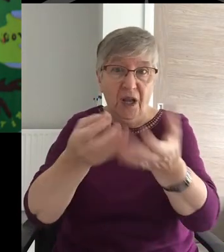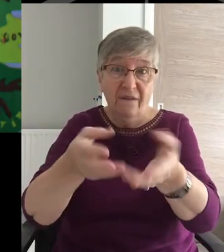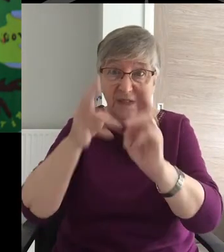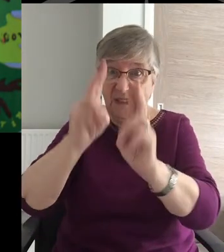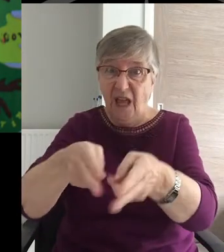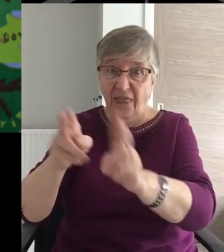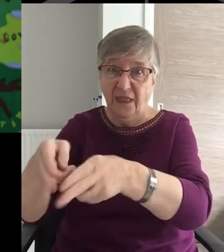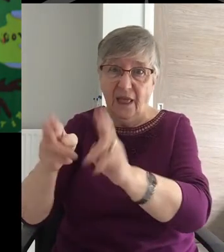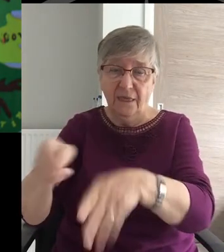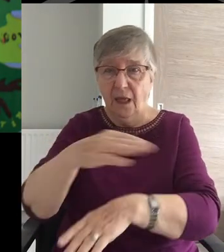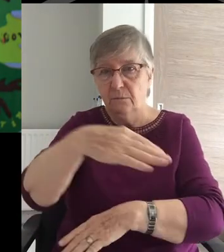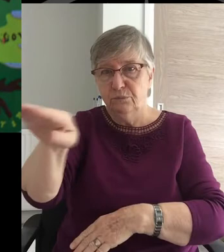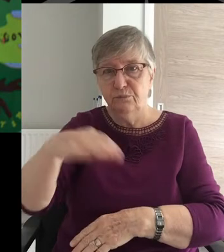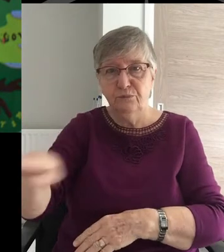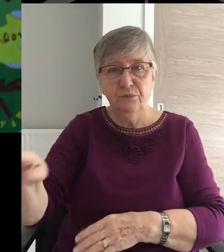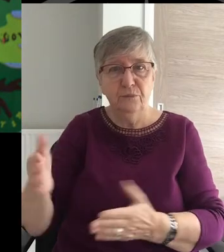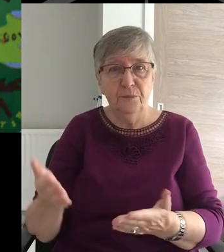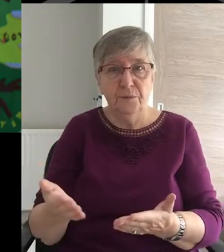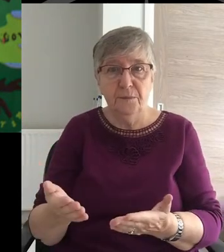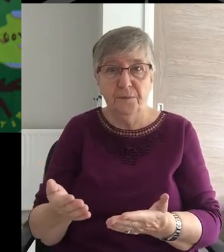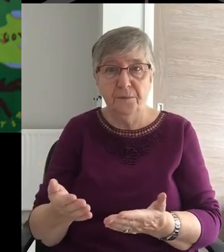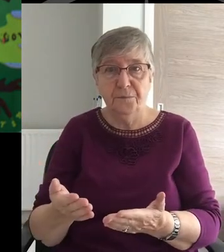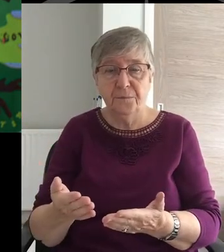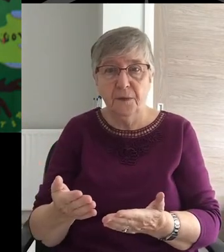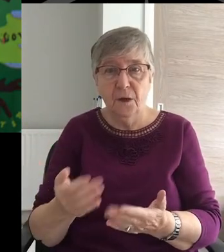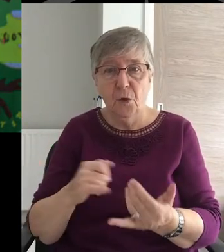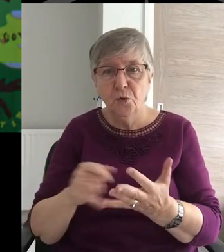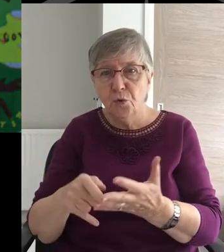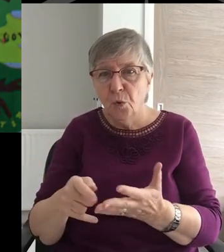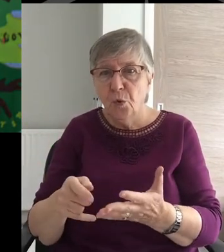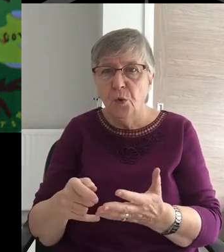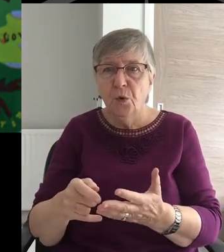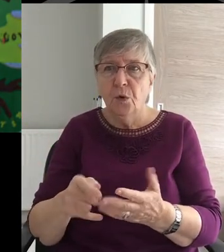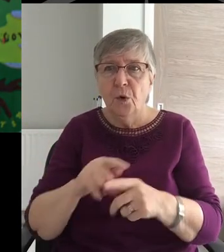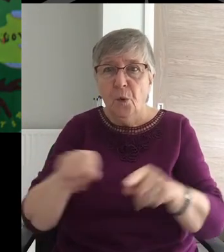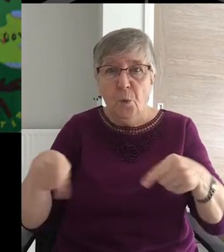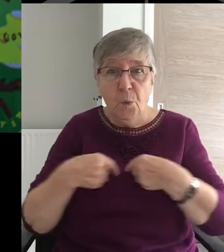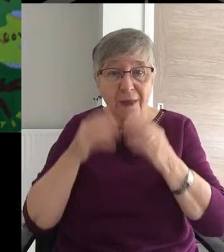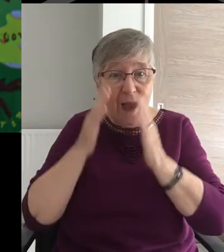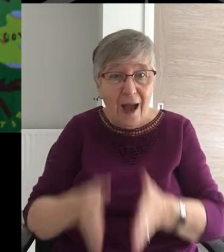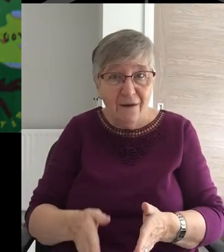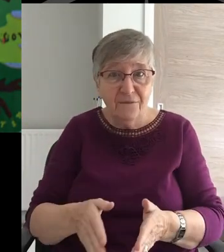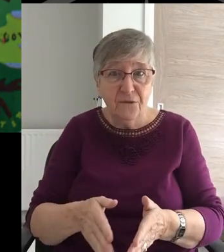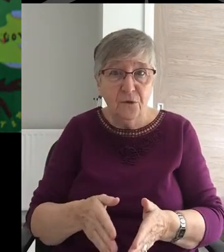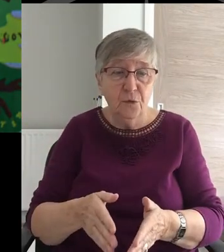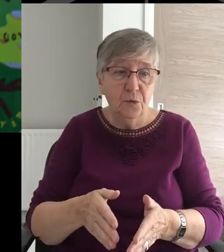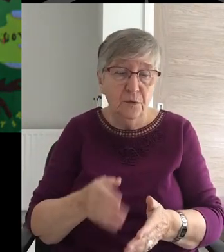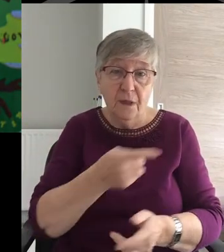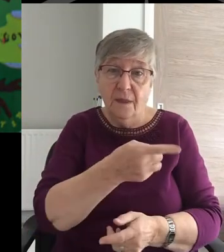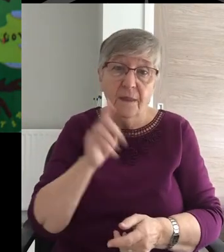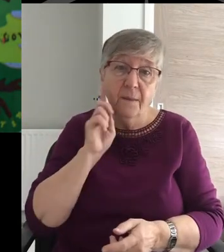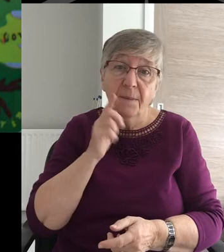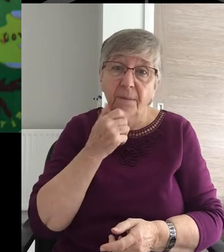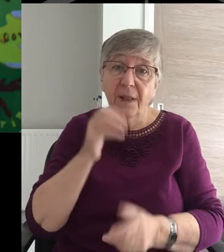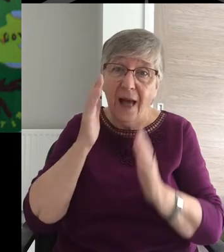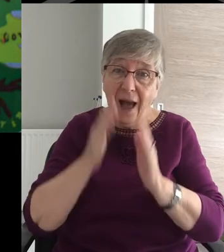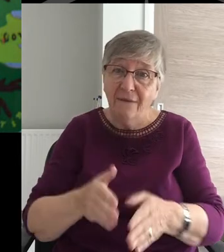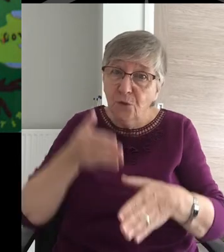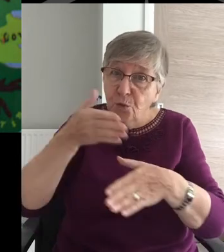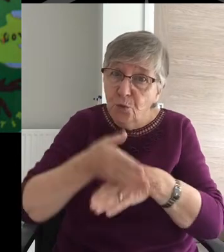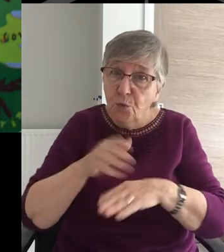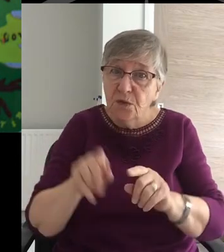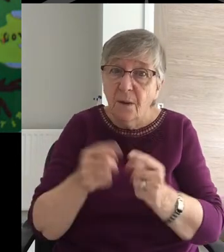death sentences. And so there is a call to act upon what the watchman is saying. Verse